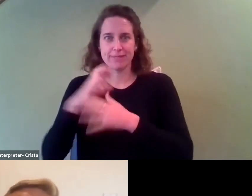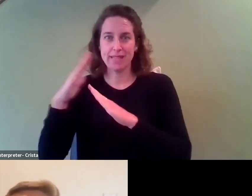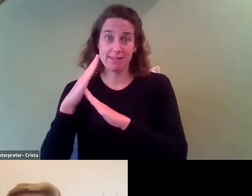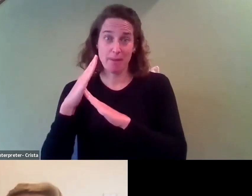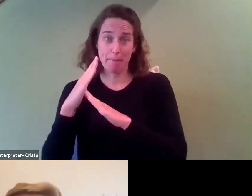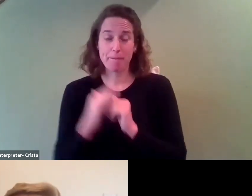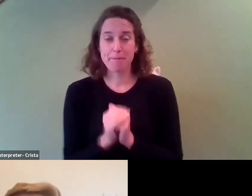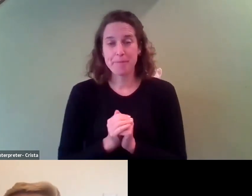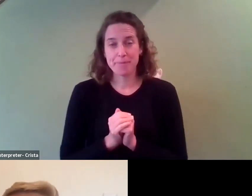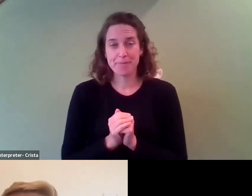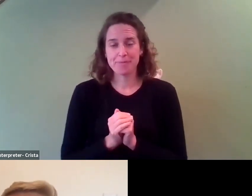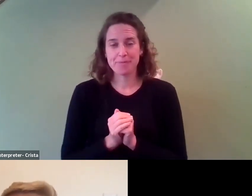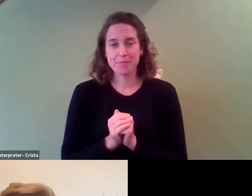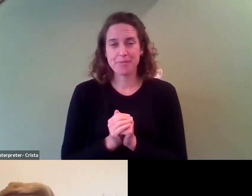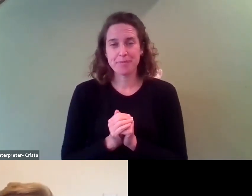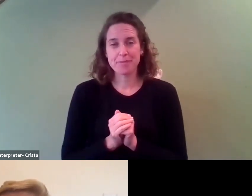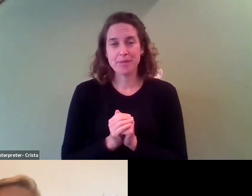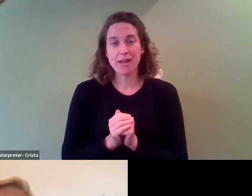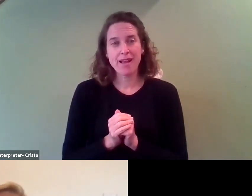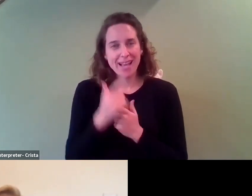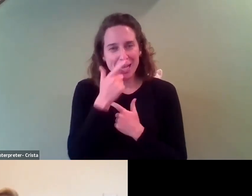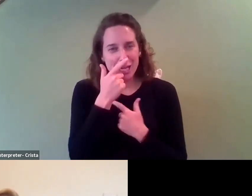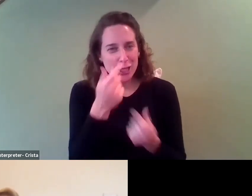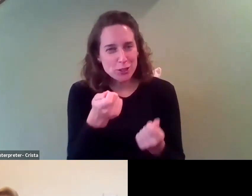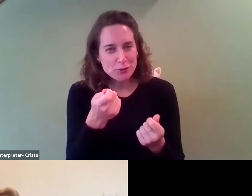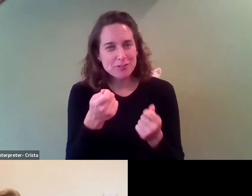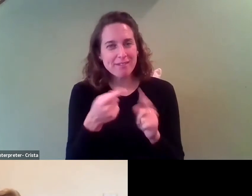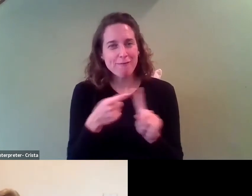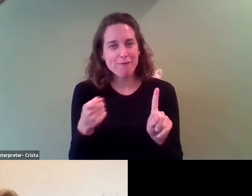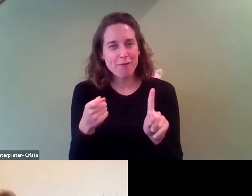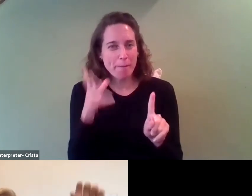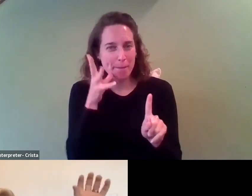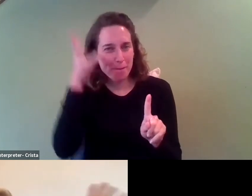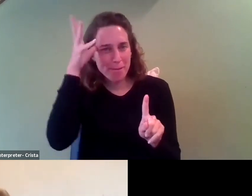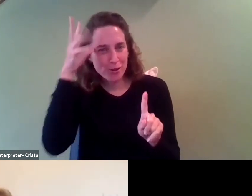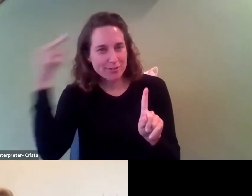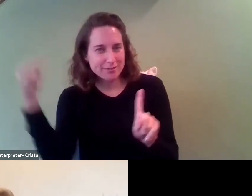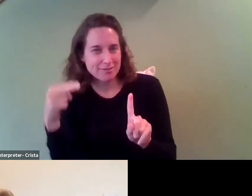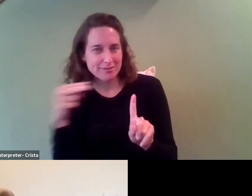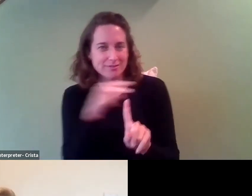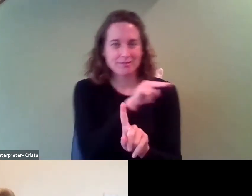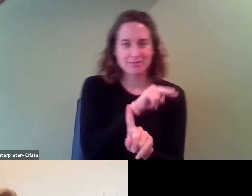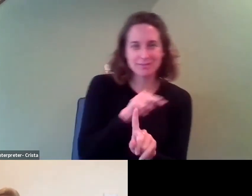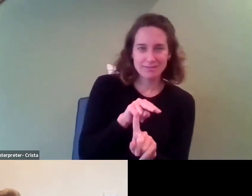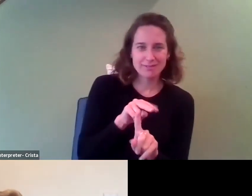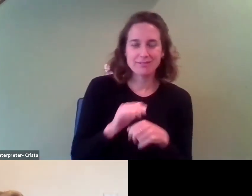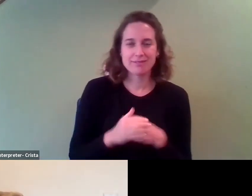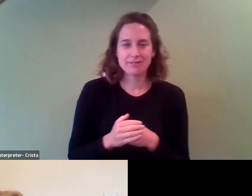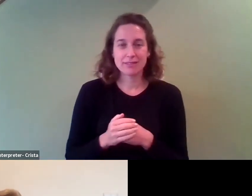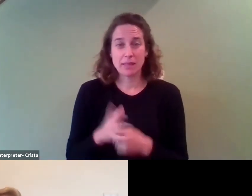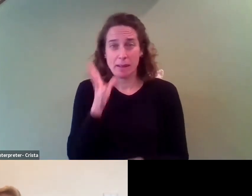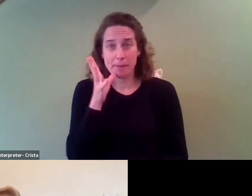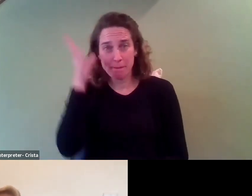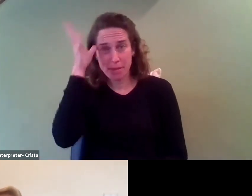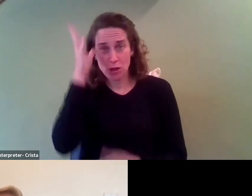Interestingly, the response in the parents has been really bimodal. We've got one whole set who are saying, oh my